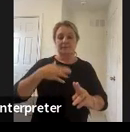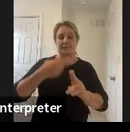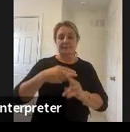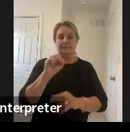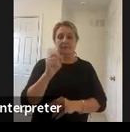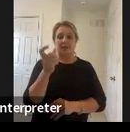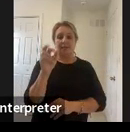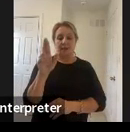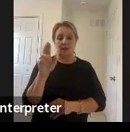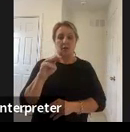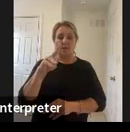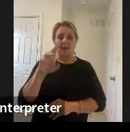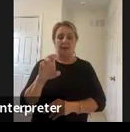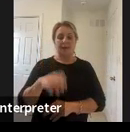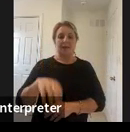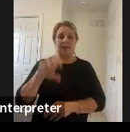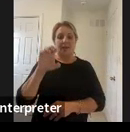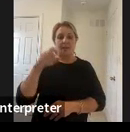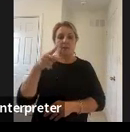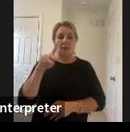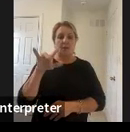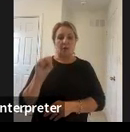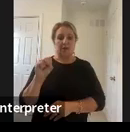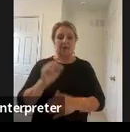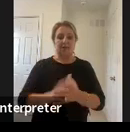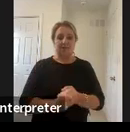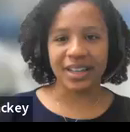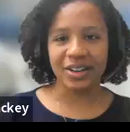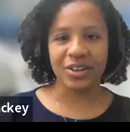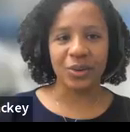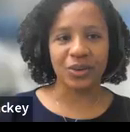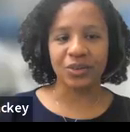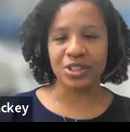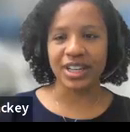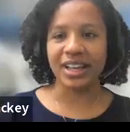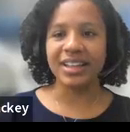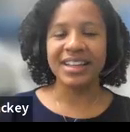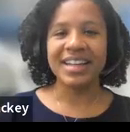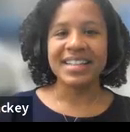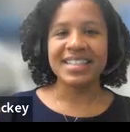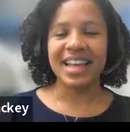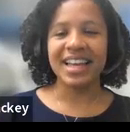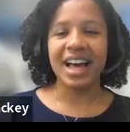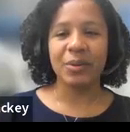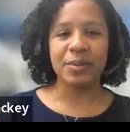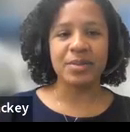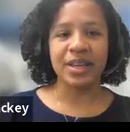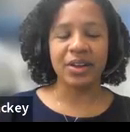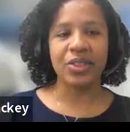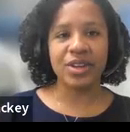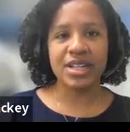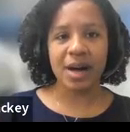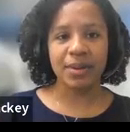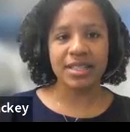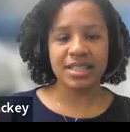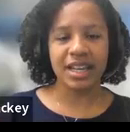Mackey, and I am an epidemiologist with the Alexandria City Health Department here in Northern Virginia. Today, I will be speaking